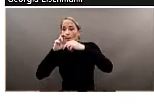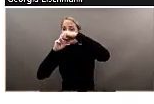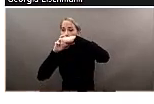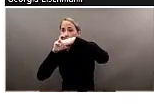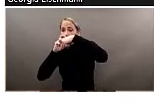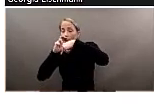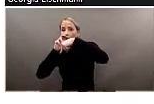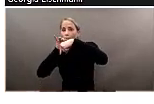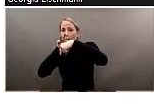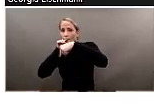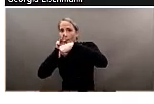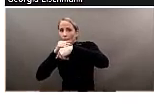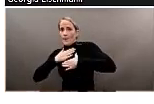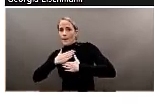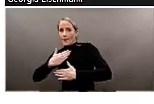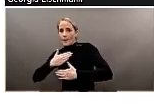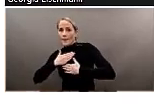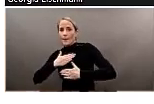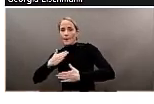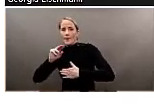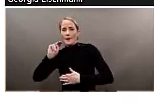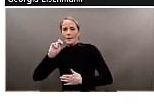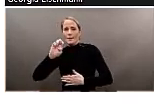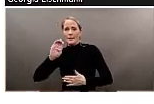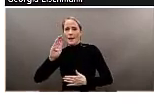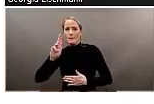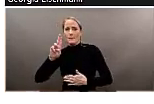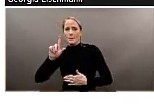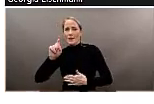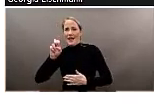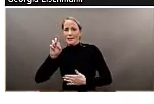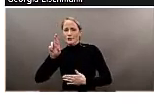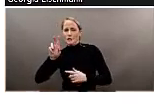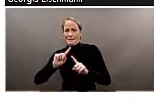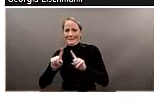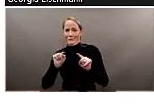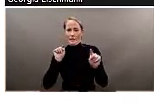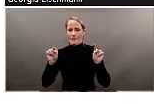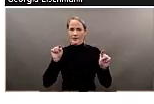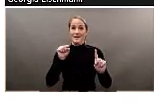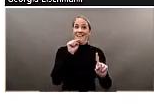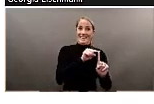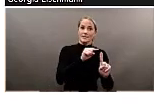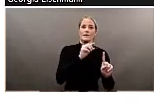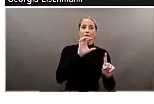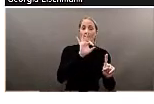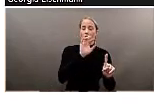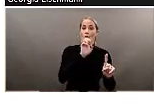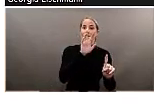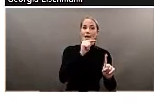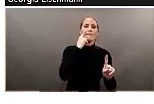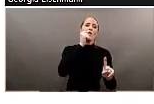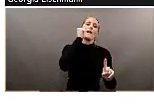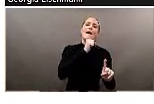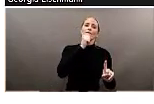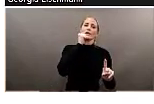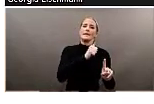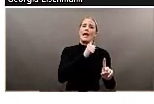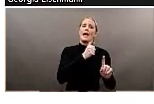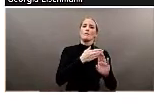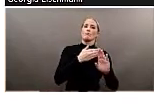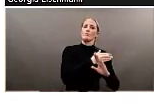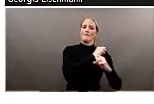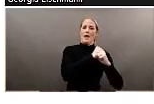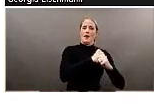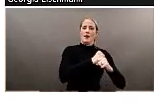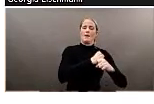treating acute symptoms. The Flovent and other types of controller medicines are done every day to manage and control and